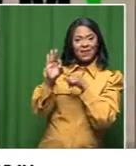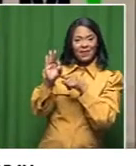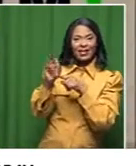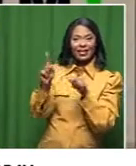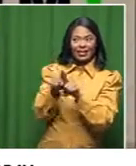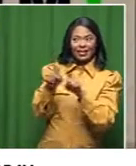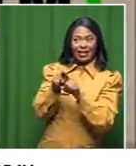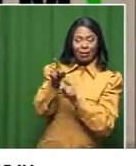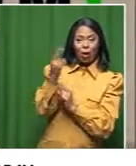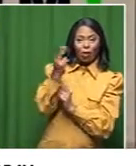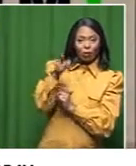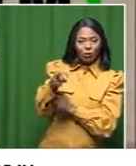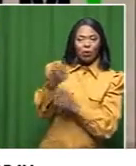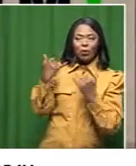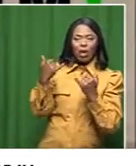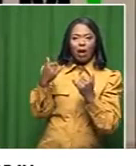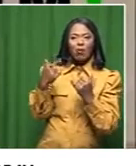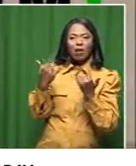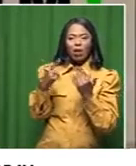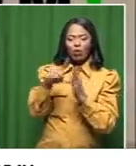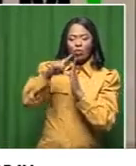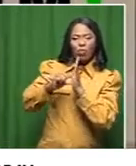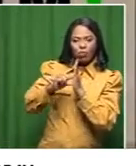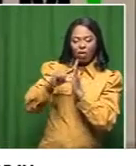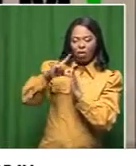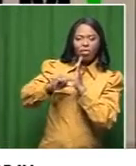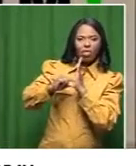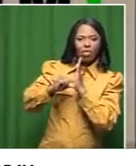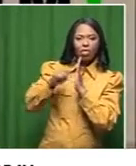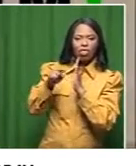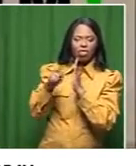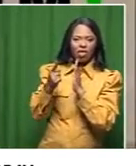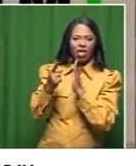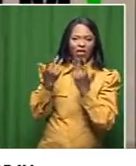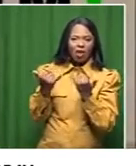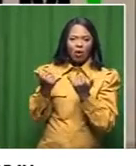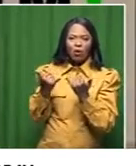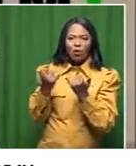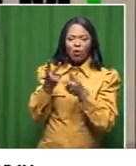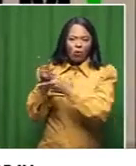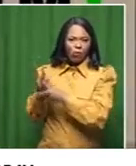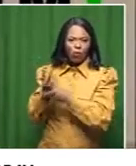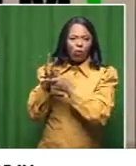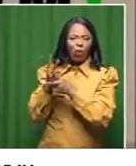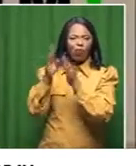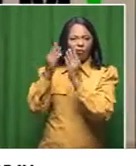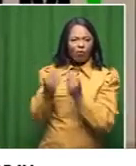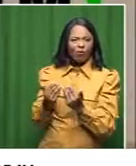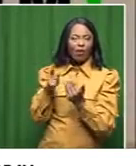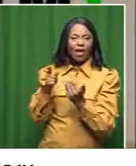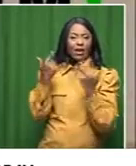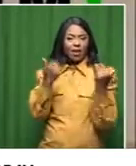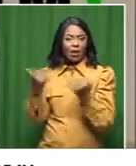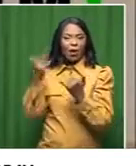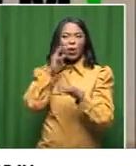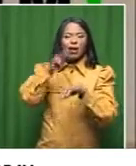again reduced our growth prospect. So we are at a stage where we need not